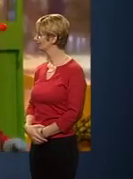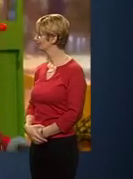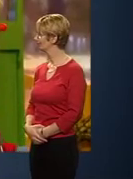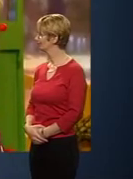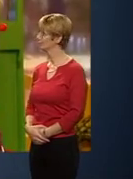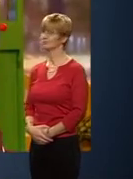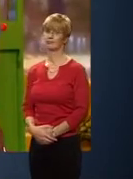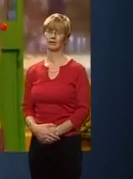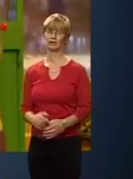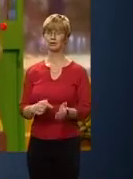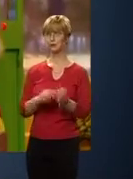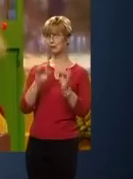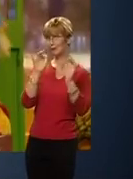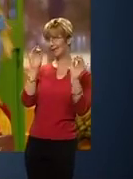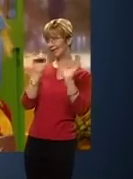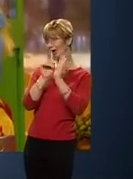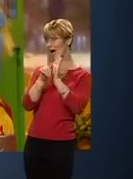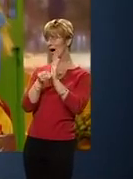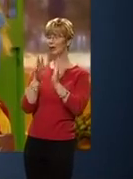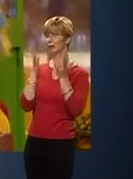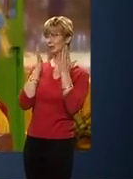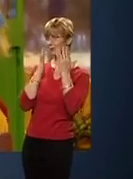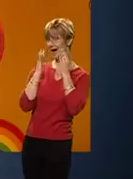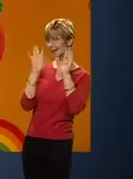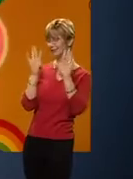Tweenie clock, where will it stop?